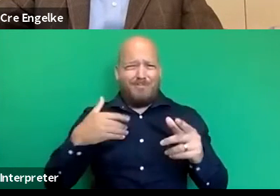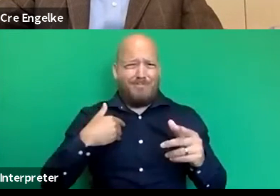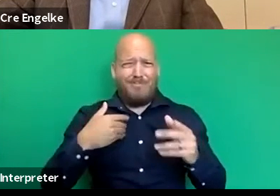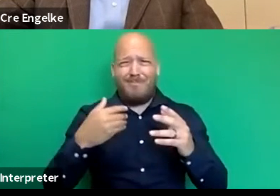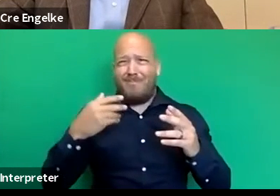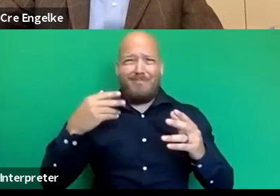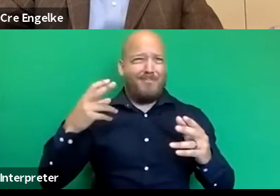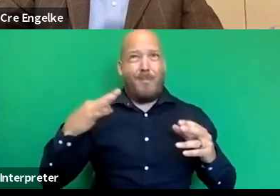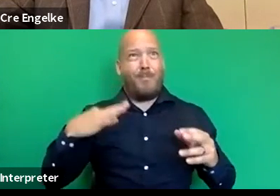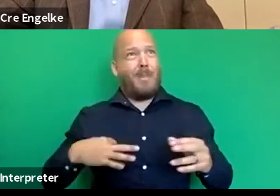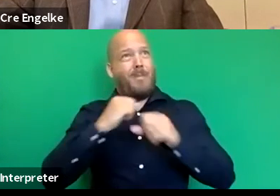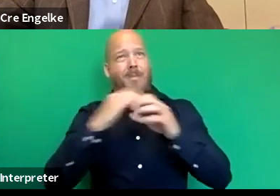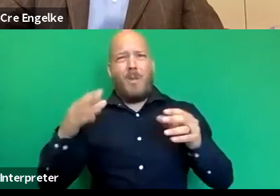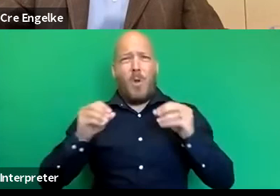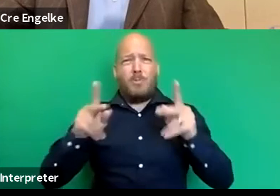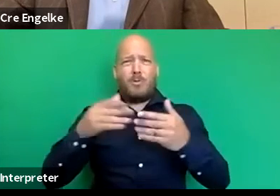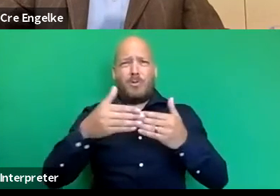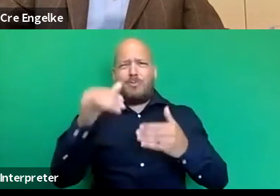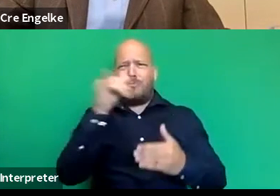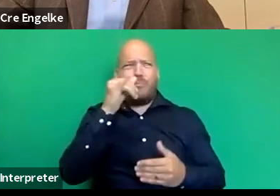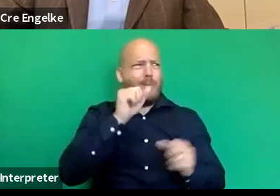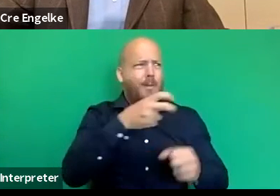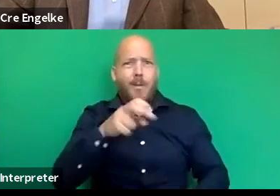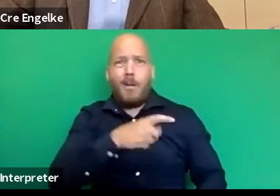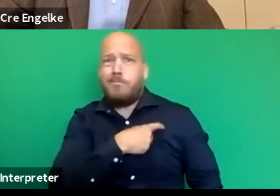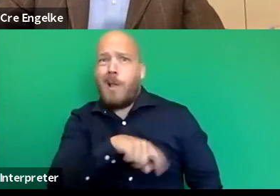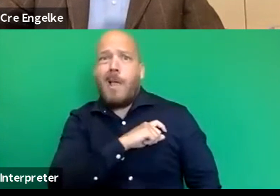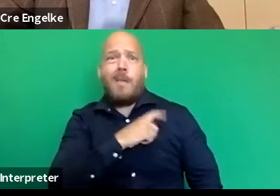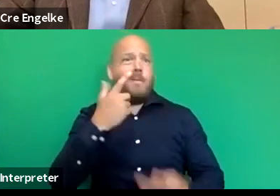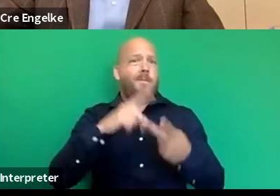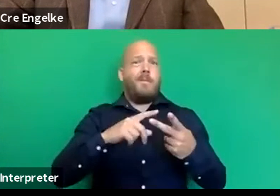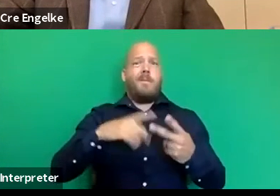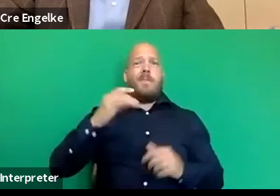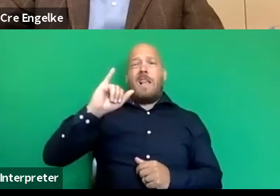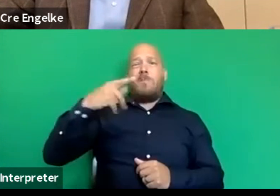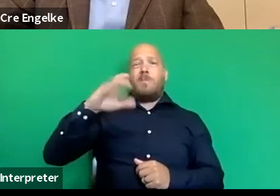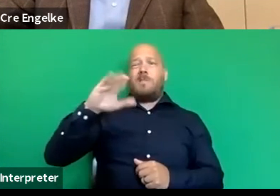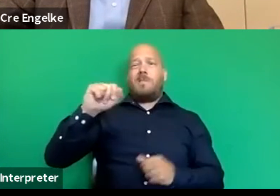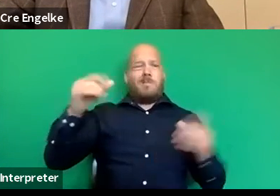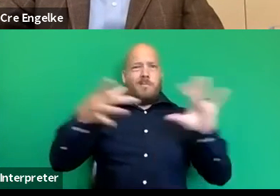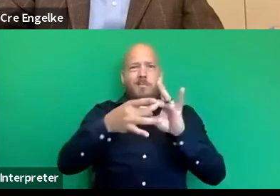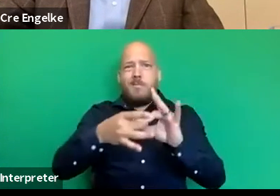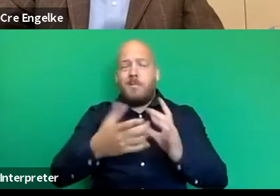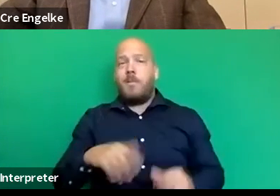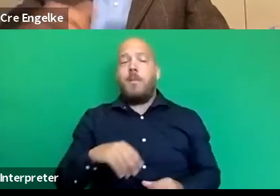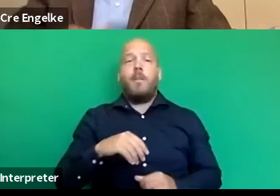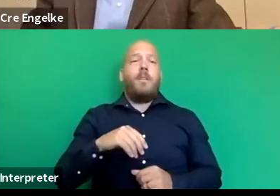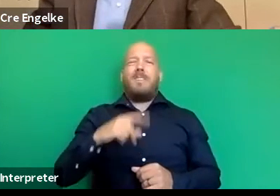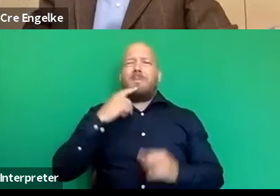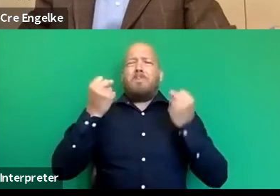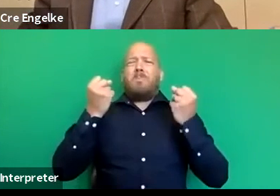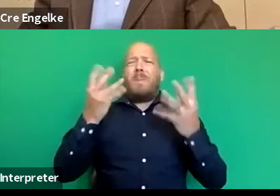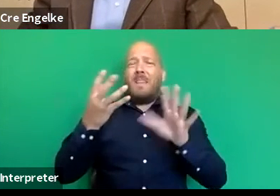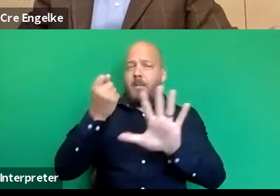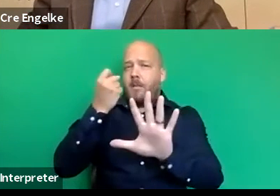Spanish, IP-CTS, but there are many, many other languages. And I think that that's one place